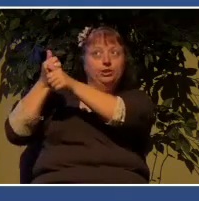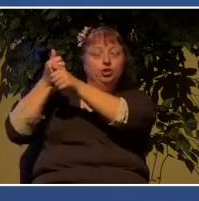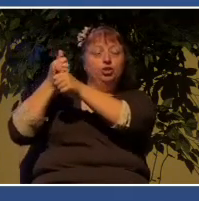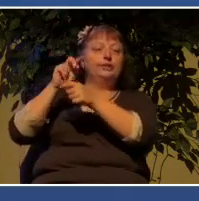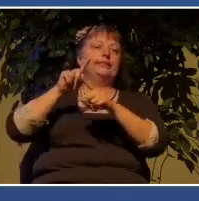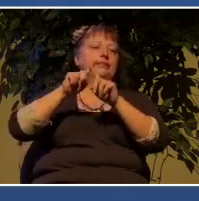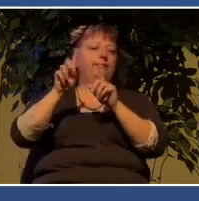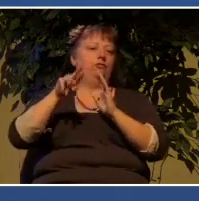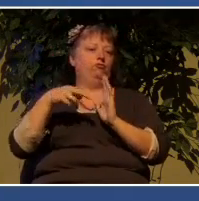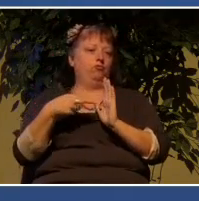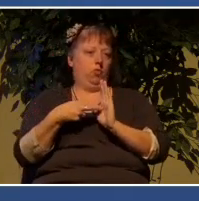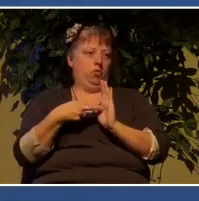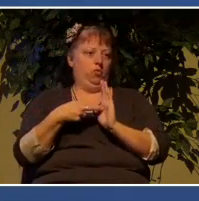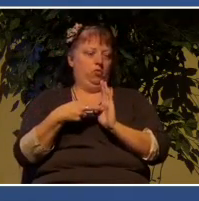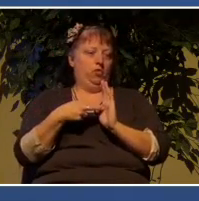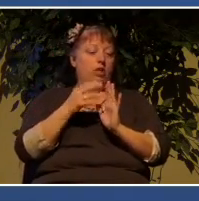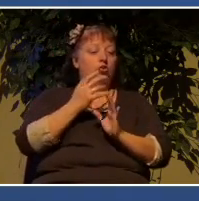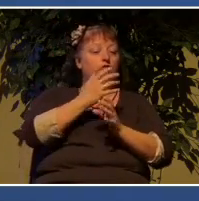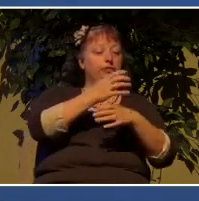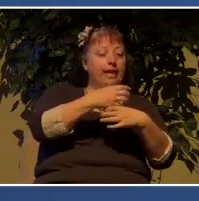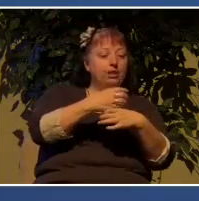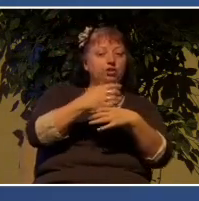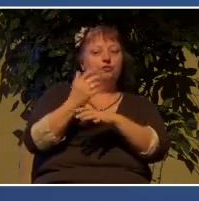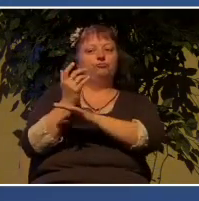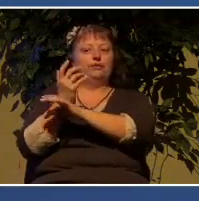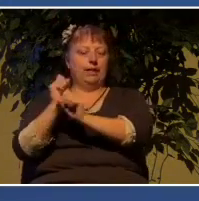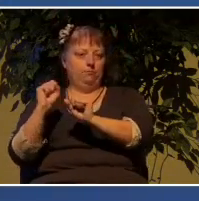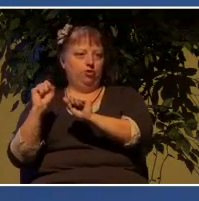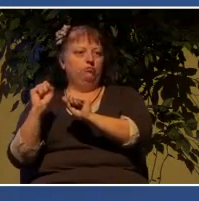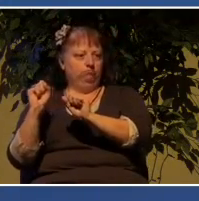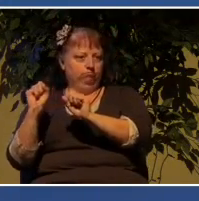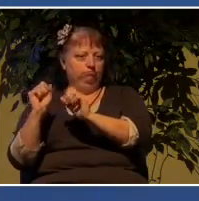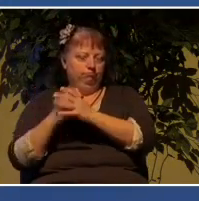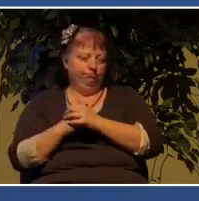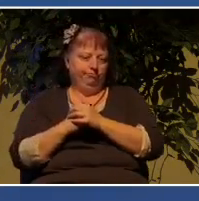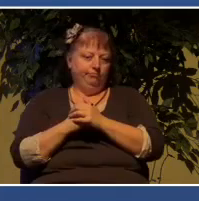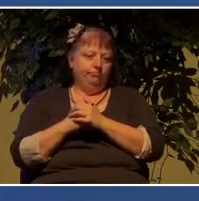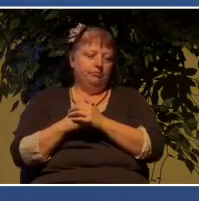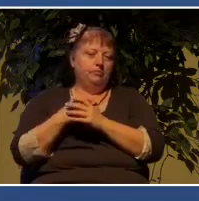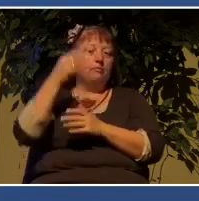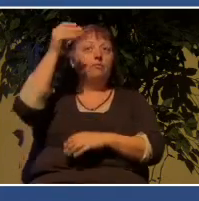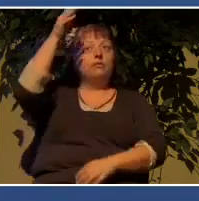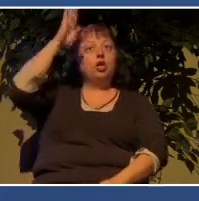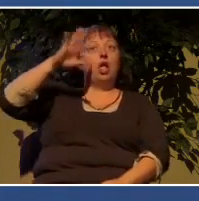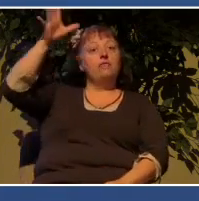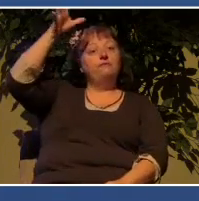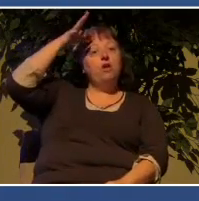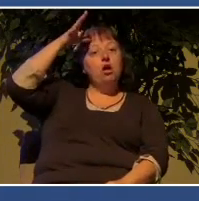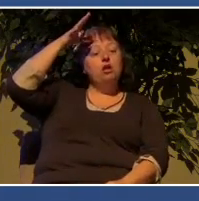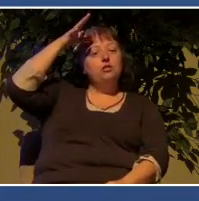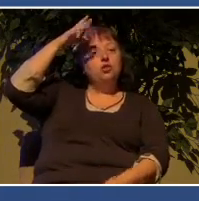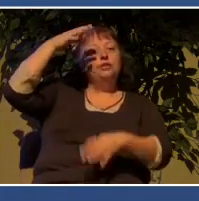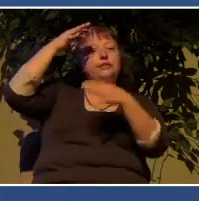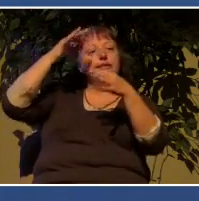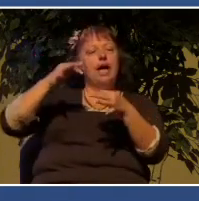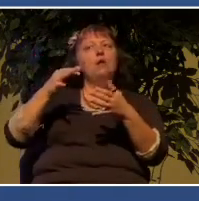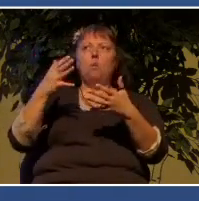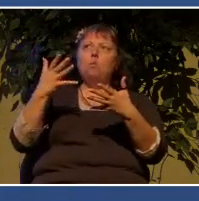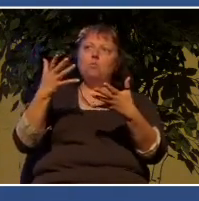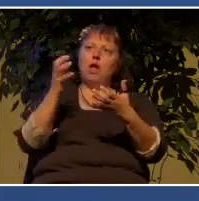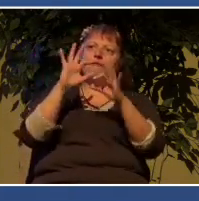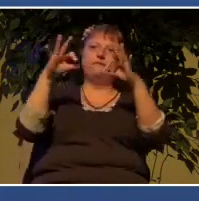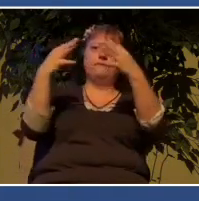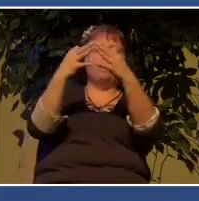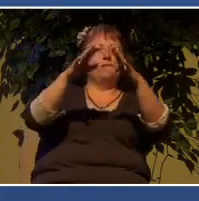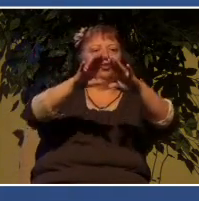creation and in redemption. God the Father is the one who decides that he wants a family of children. That's why